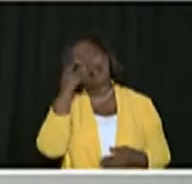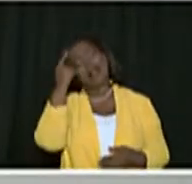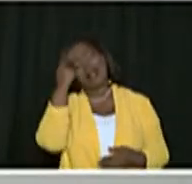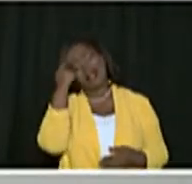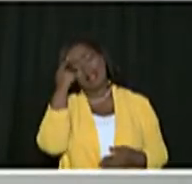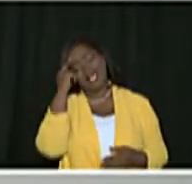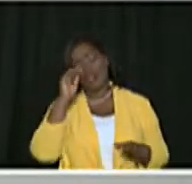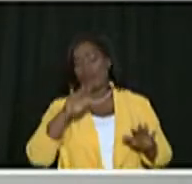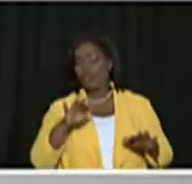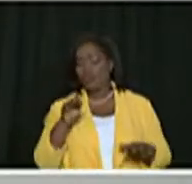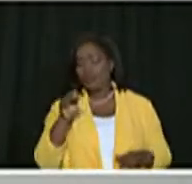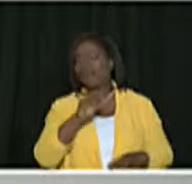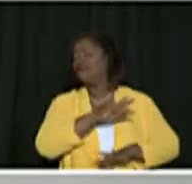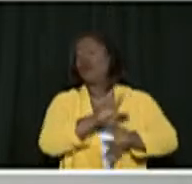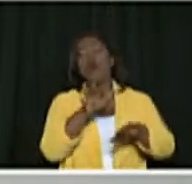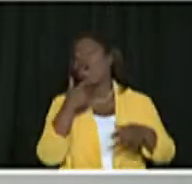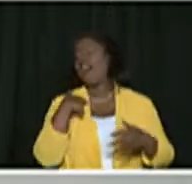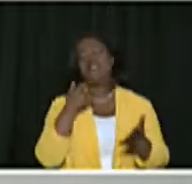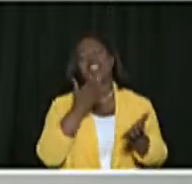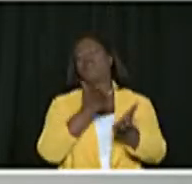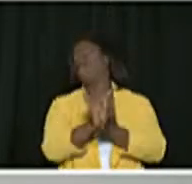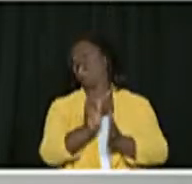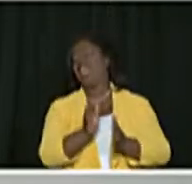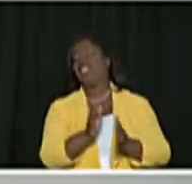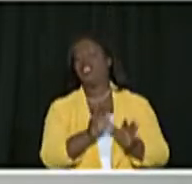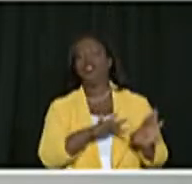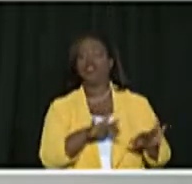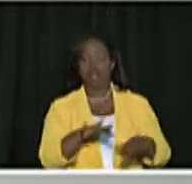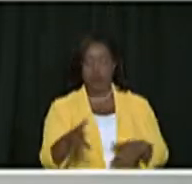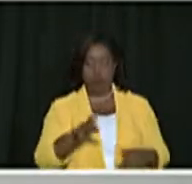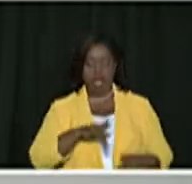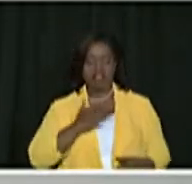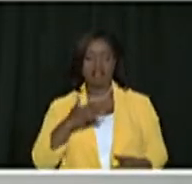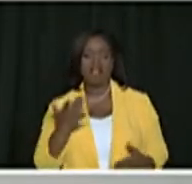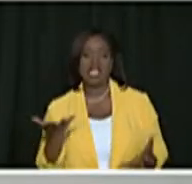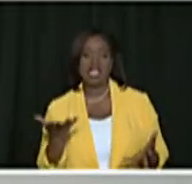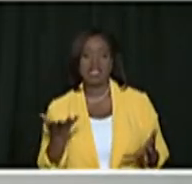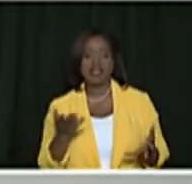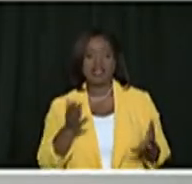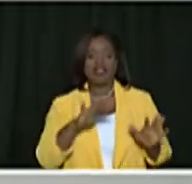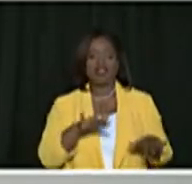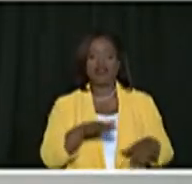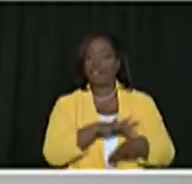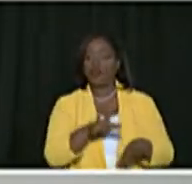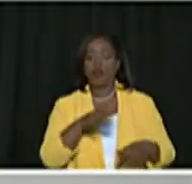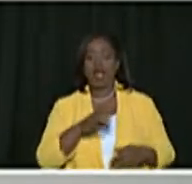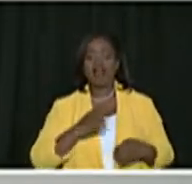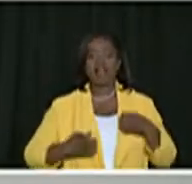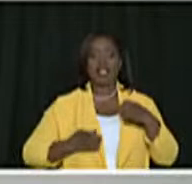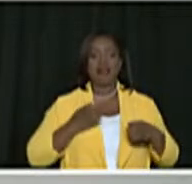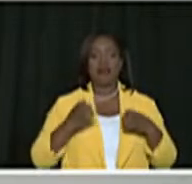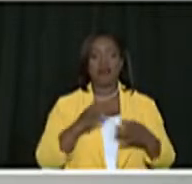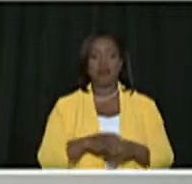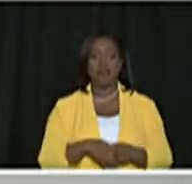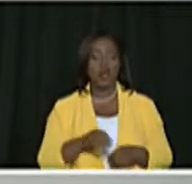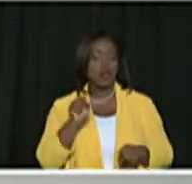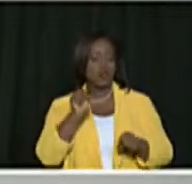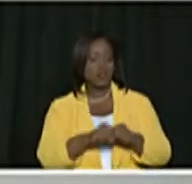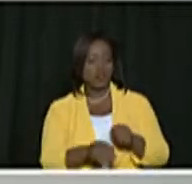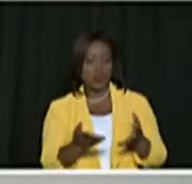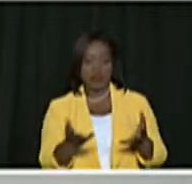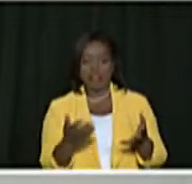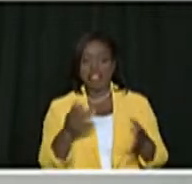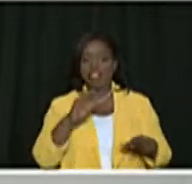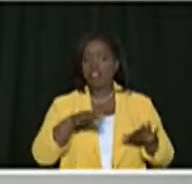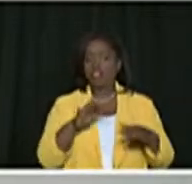have their own rights, they don't have their own feelings, they don't have their own emotions, and they do. So they are building all of that, and they want